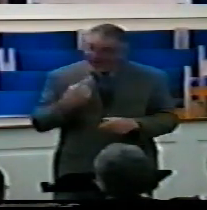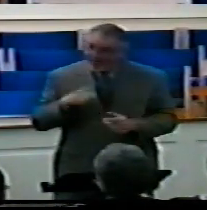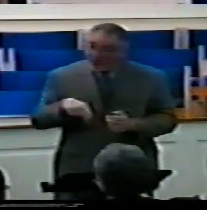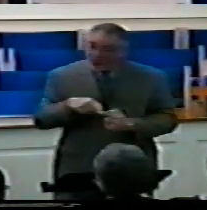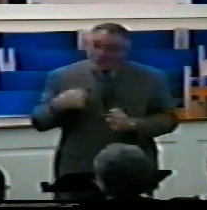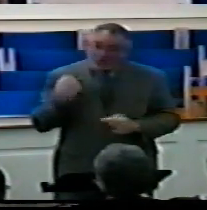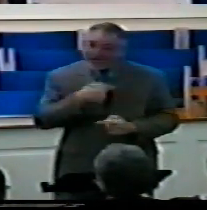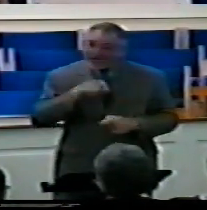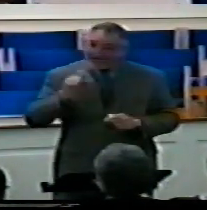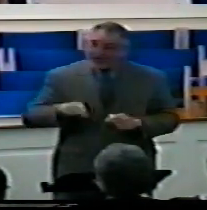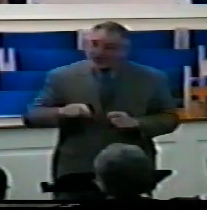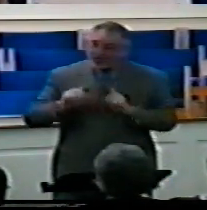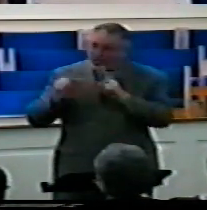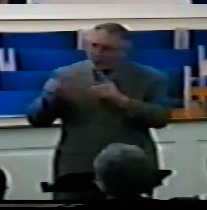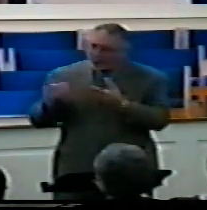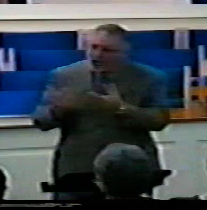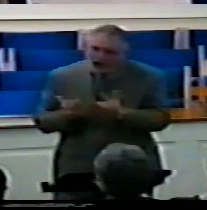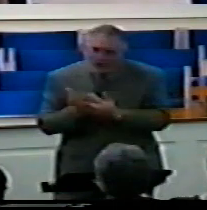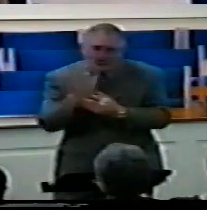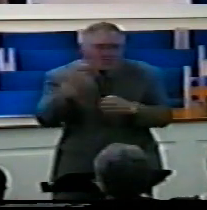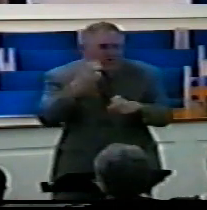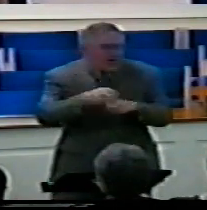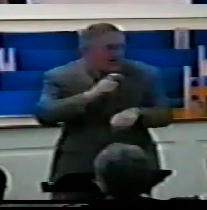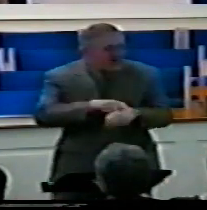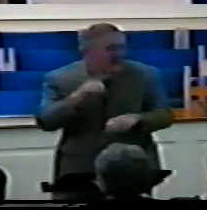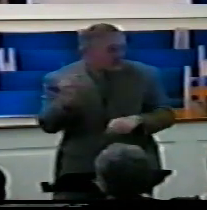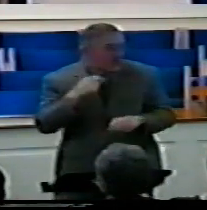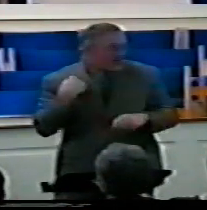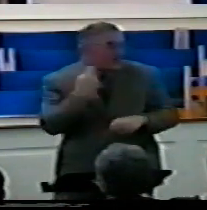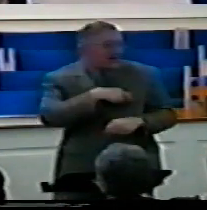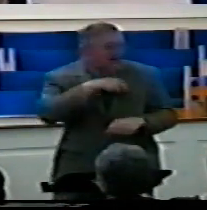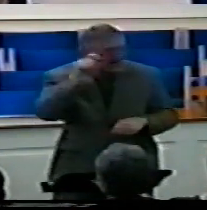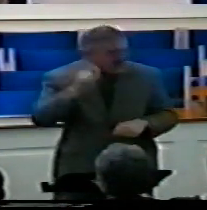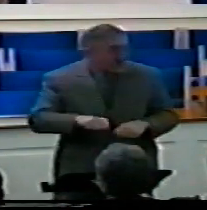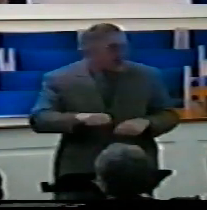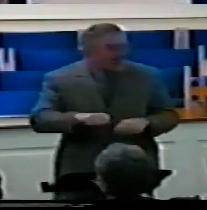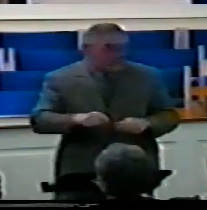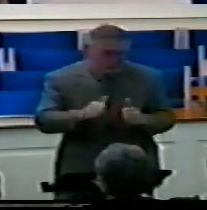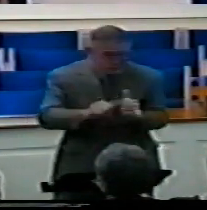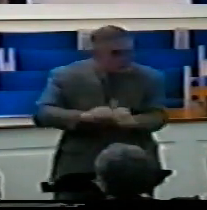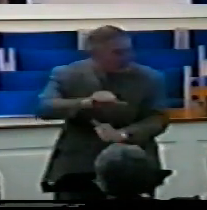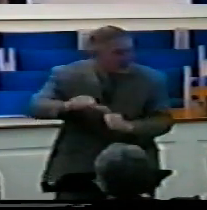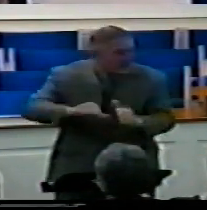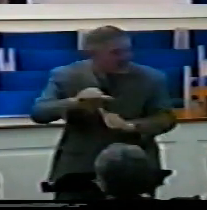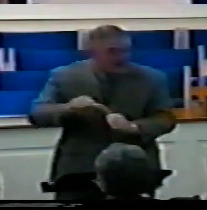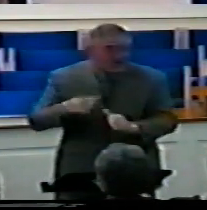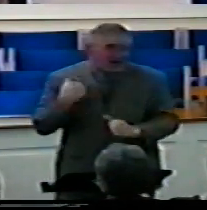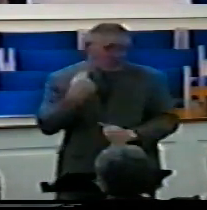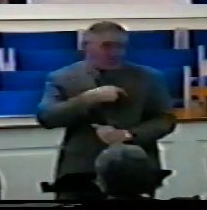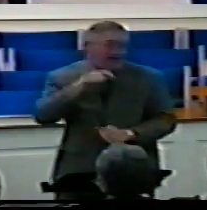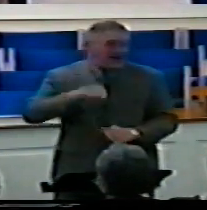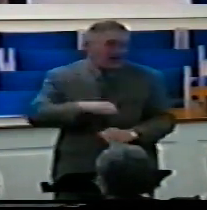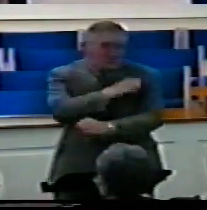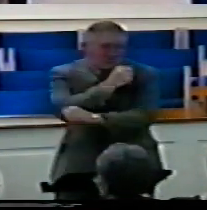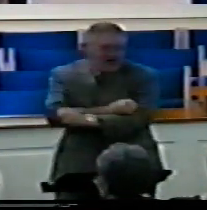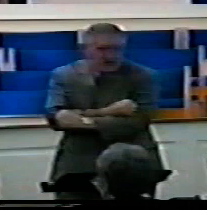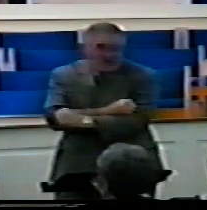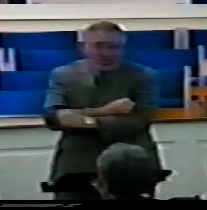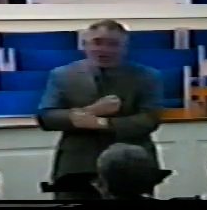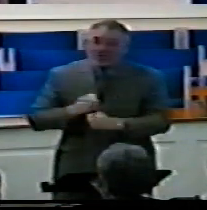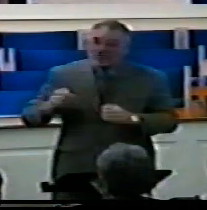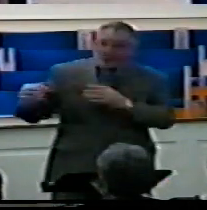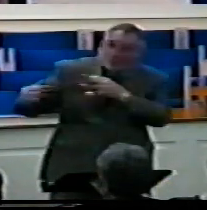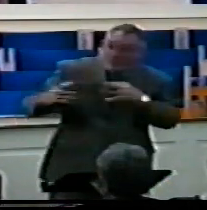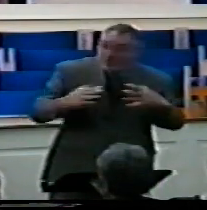going to go through some valleys and we're going to need each other. We're going to have the strength of each other to withstand the battles of this old